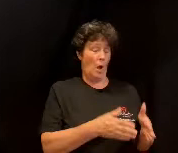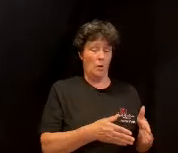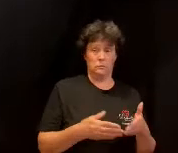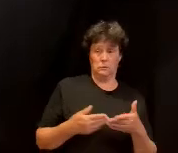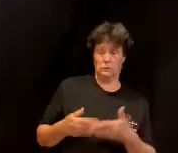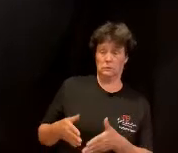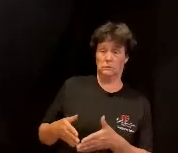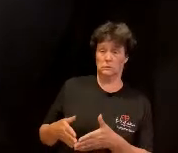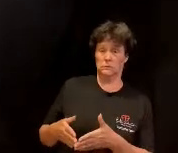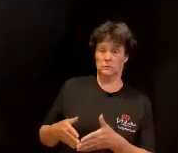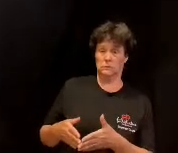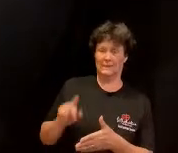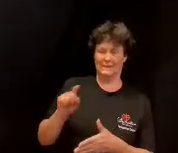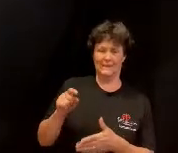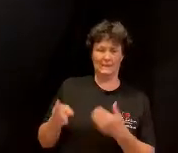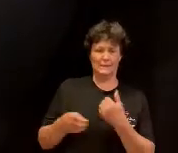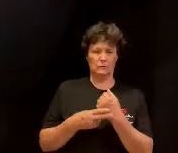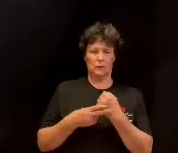that's needing rescued.